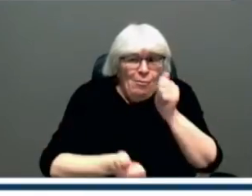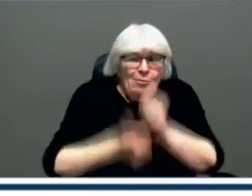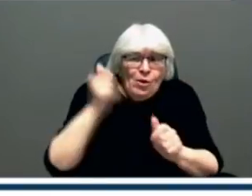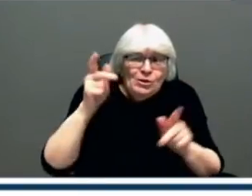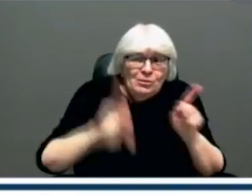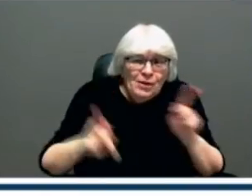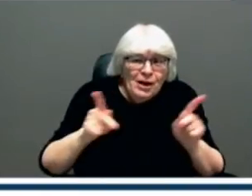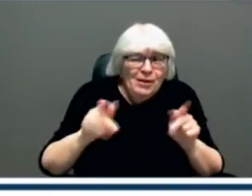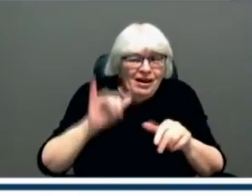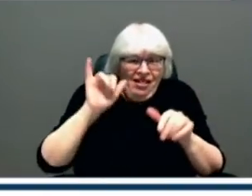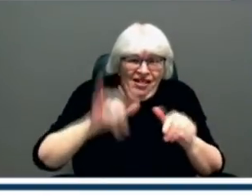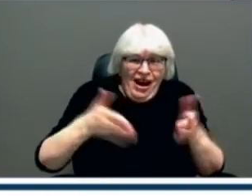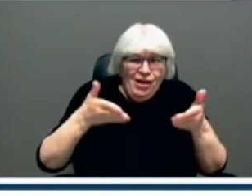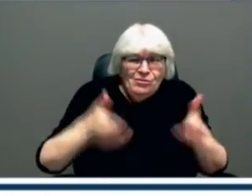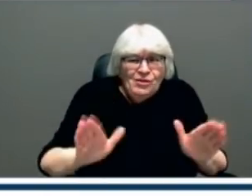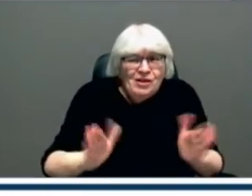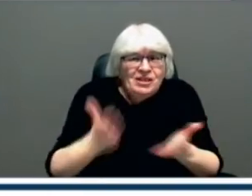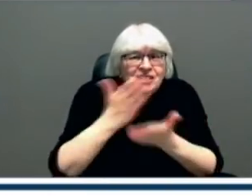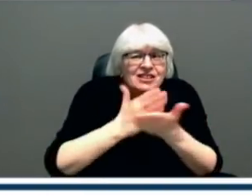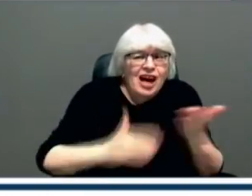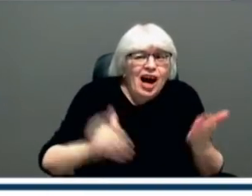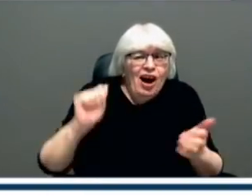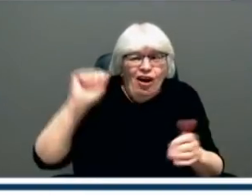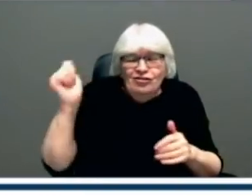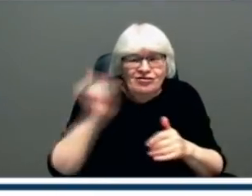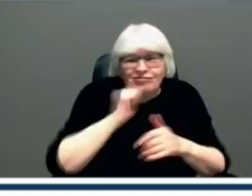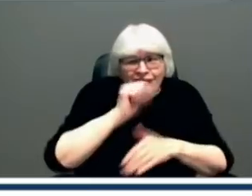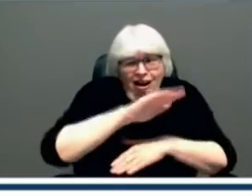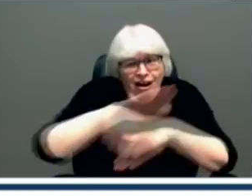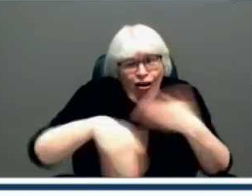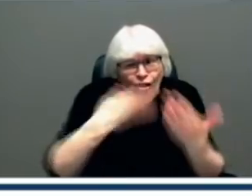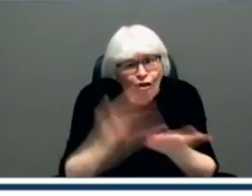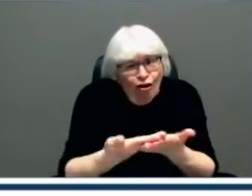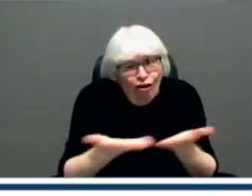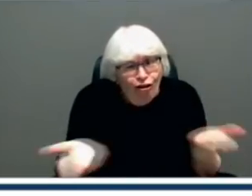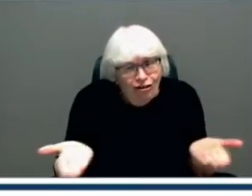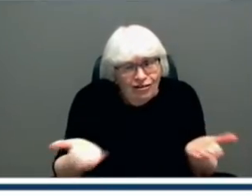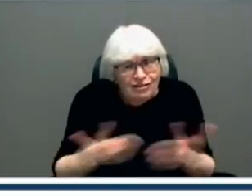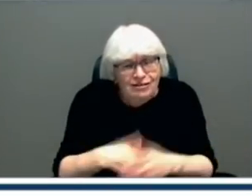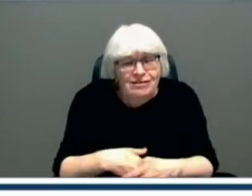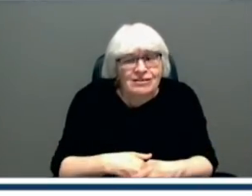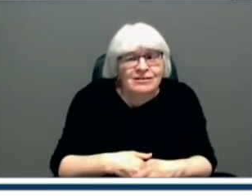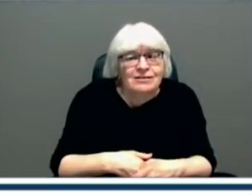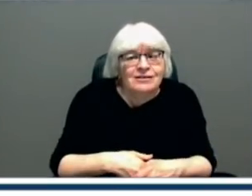We'll go to Keith Doucette with Canadian Press. Go ahead, Keith.